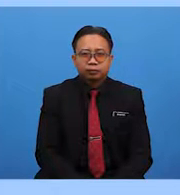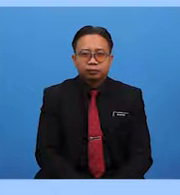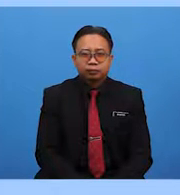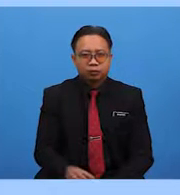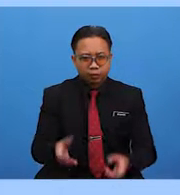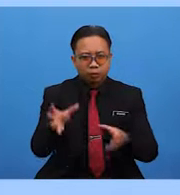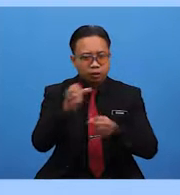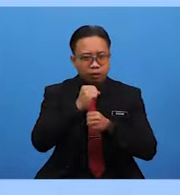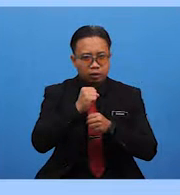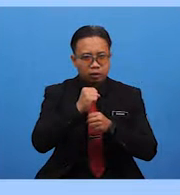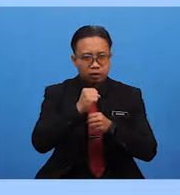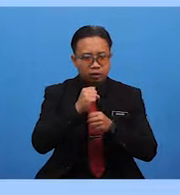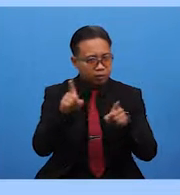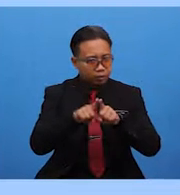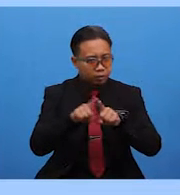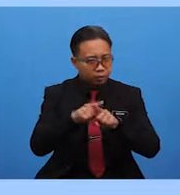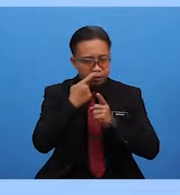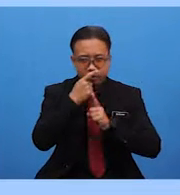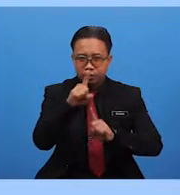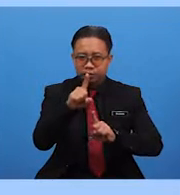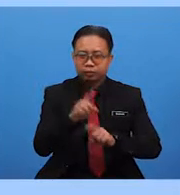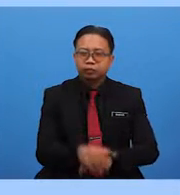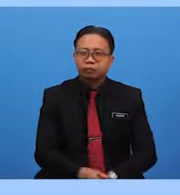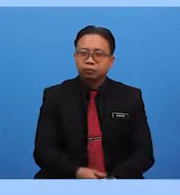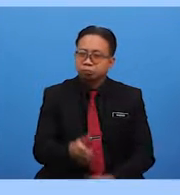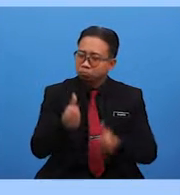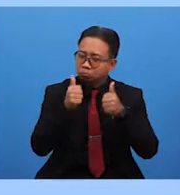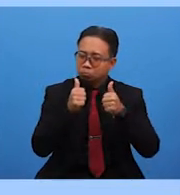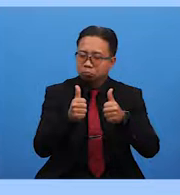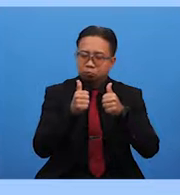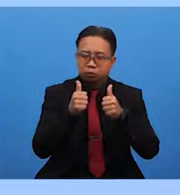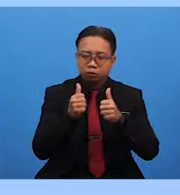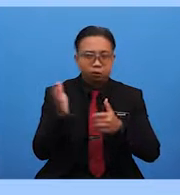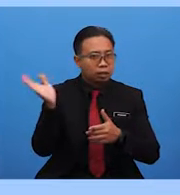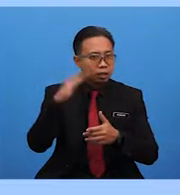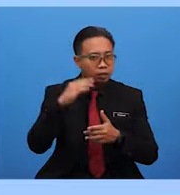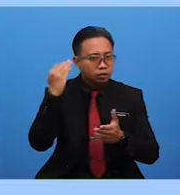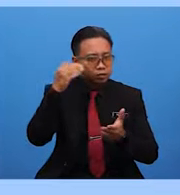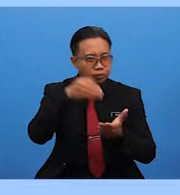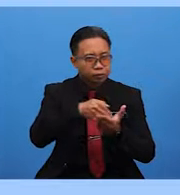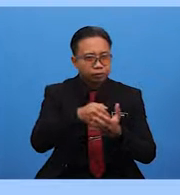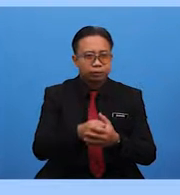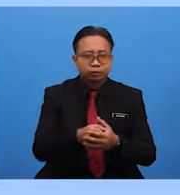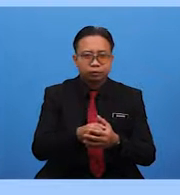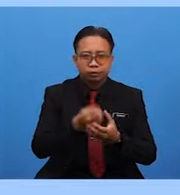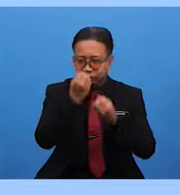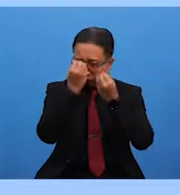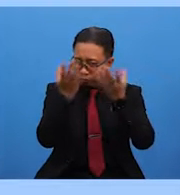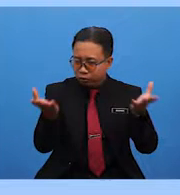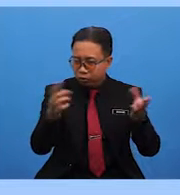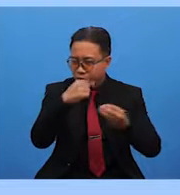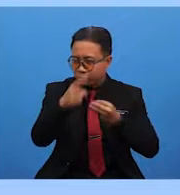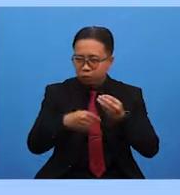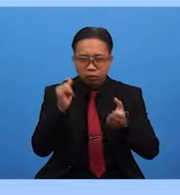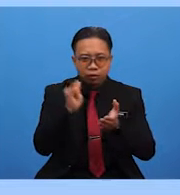Did you get the same answer? Good job! Let's recap some of the information we have about